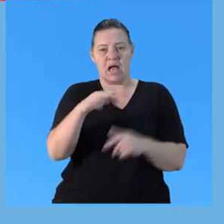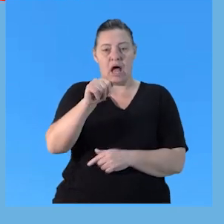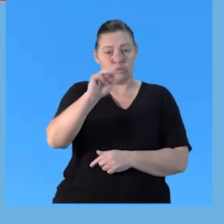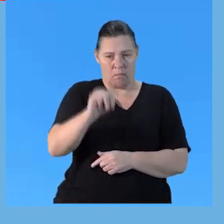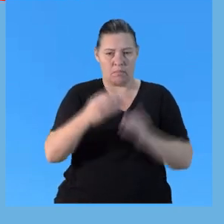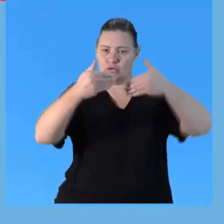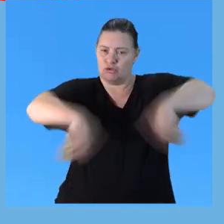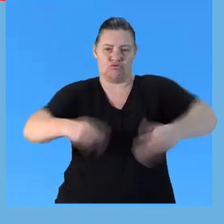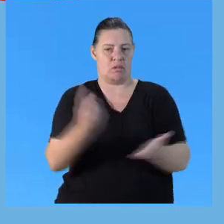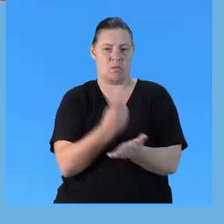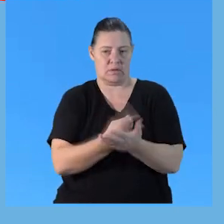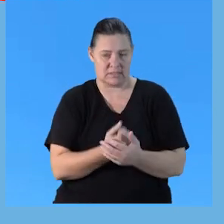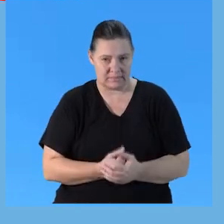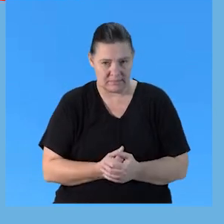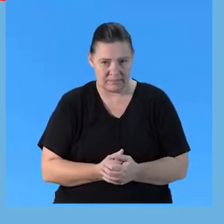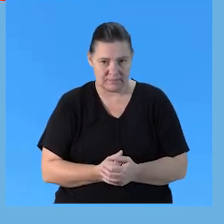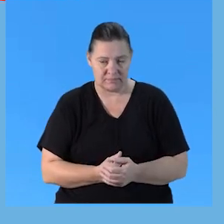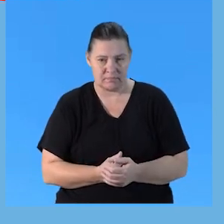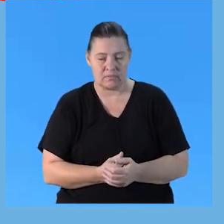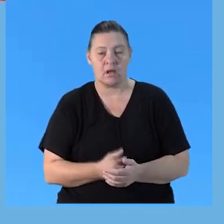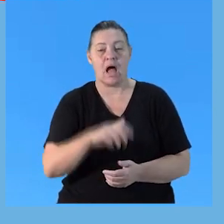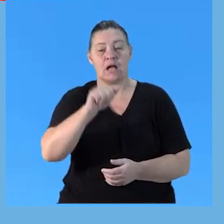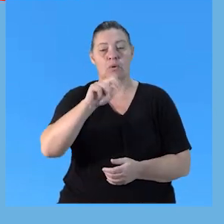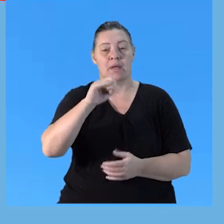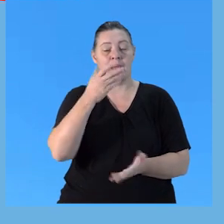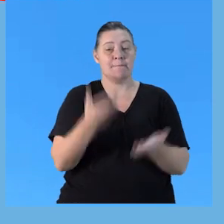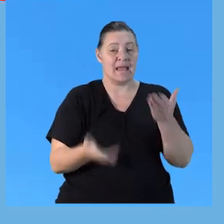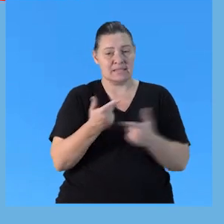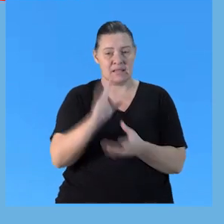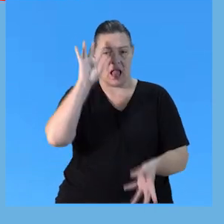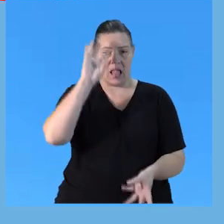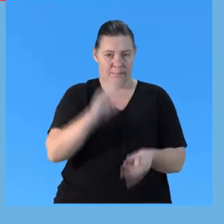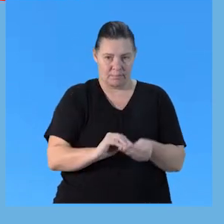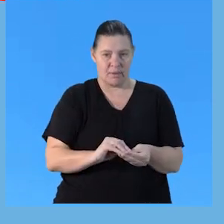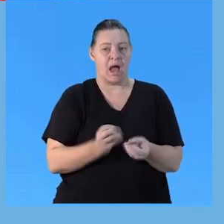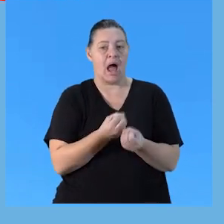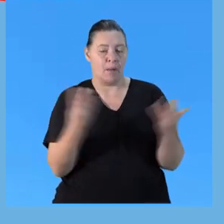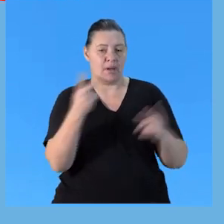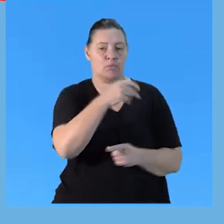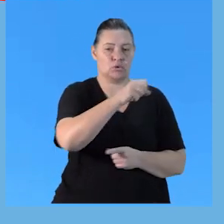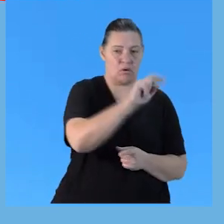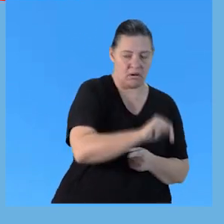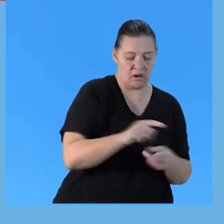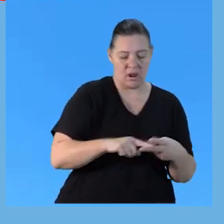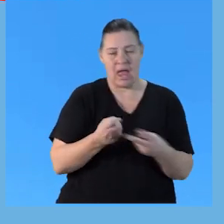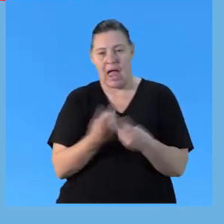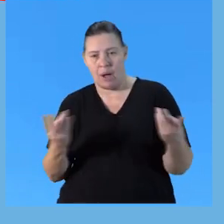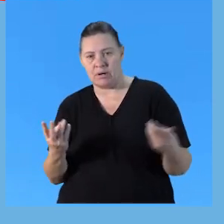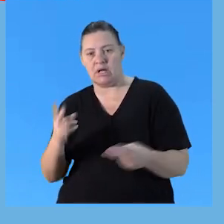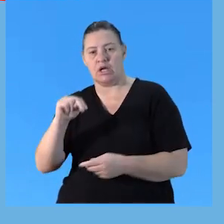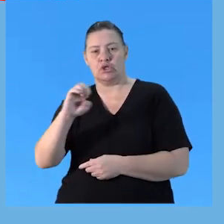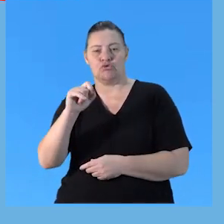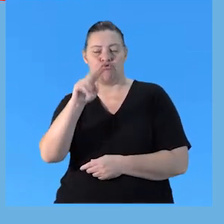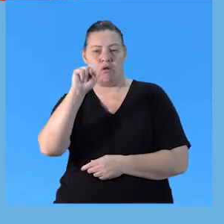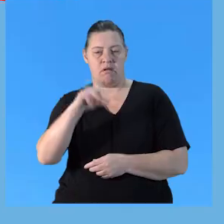current flowing through that particular circuit. So it's very important for us to have a switch. And as you know, it's very important for you